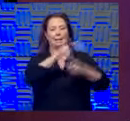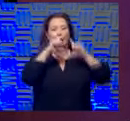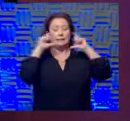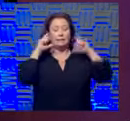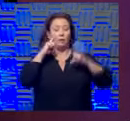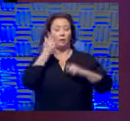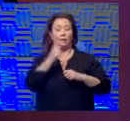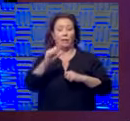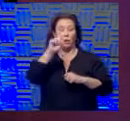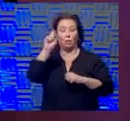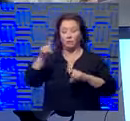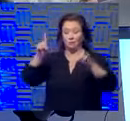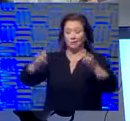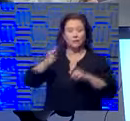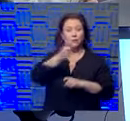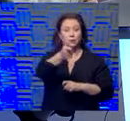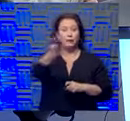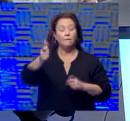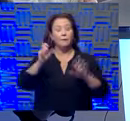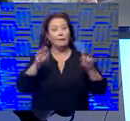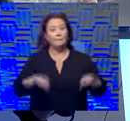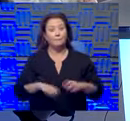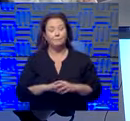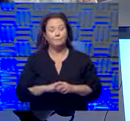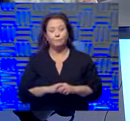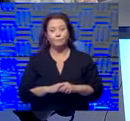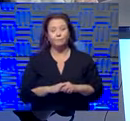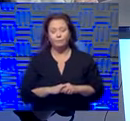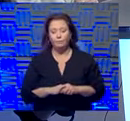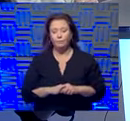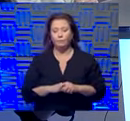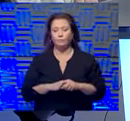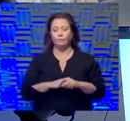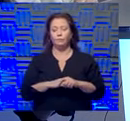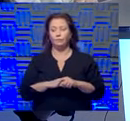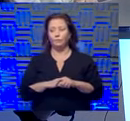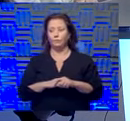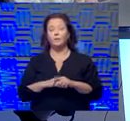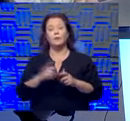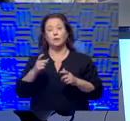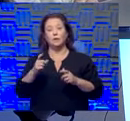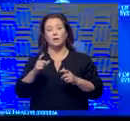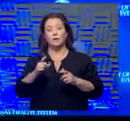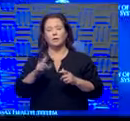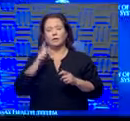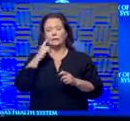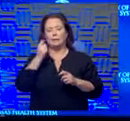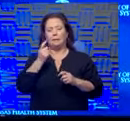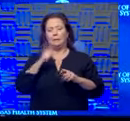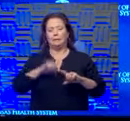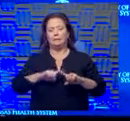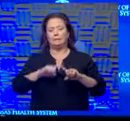you have questions, you can test them. One of the things that pops up as we kind of change gears a little bit,